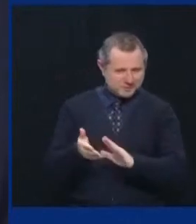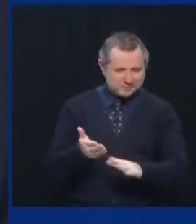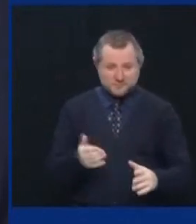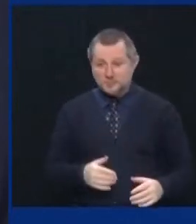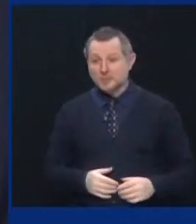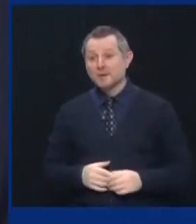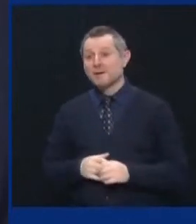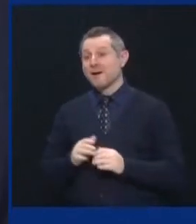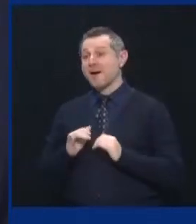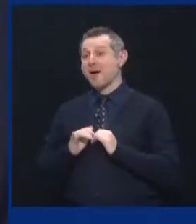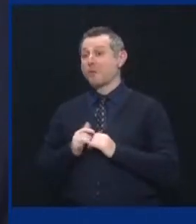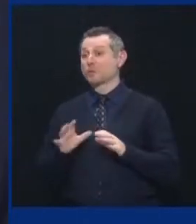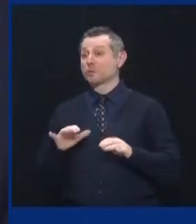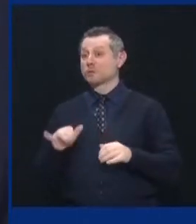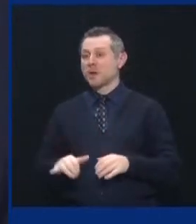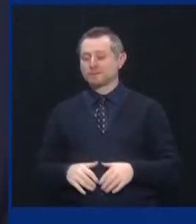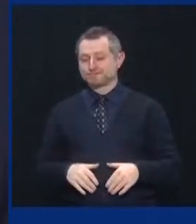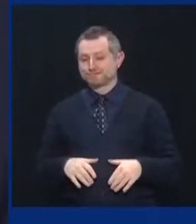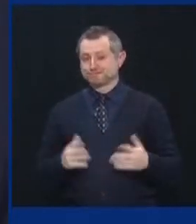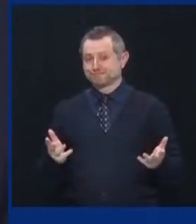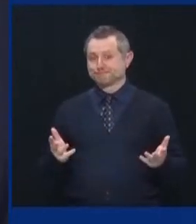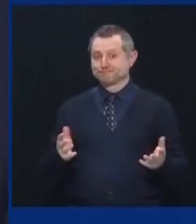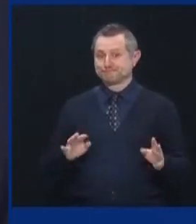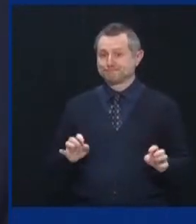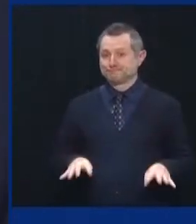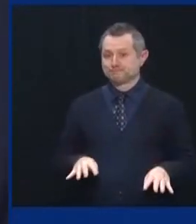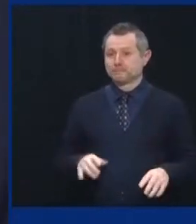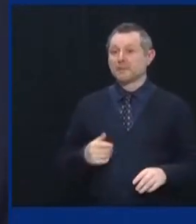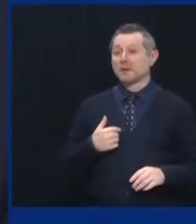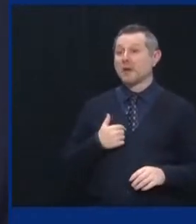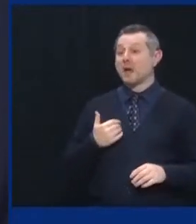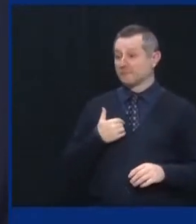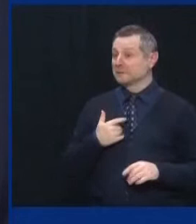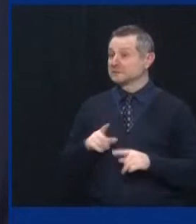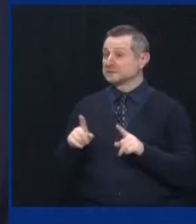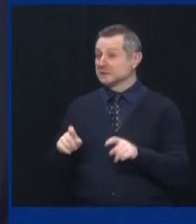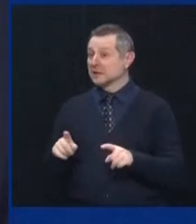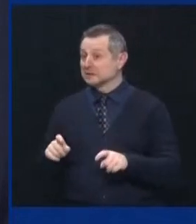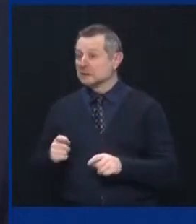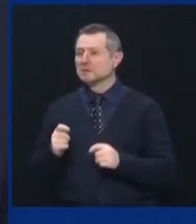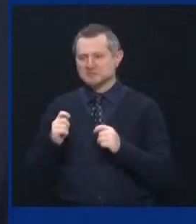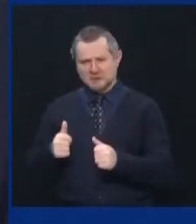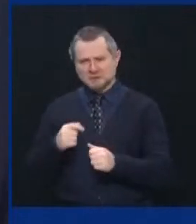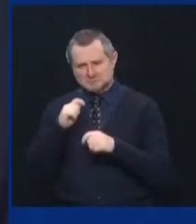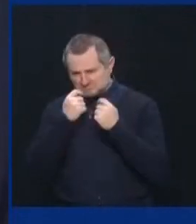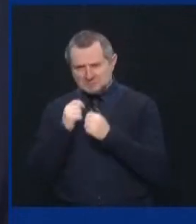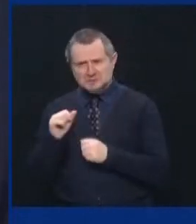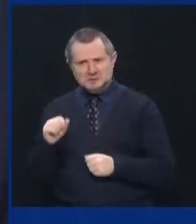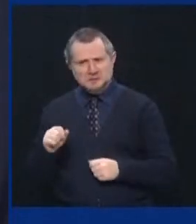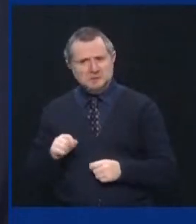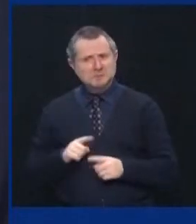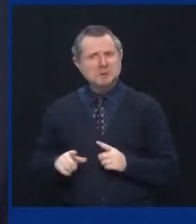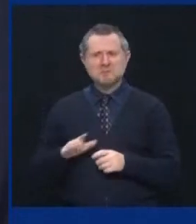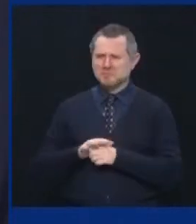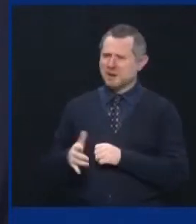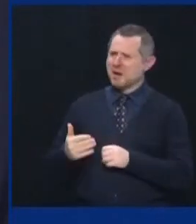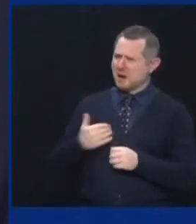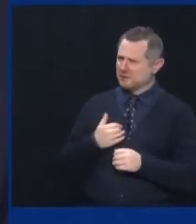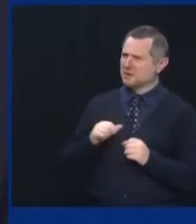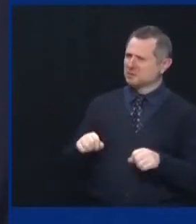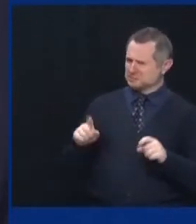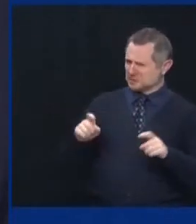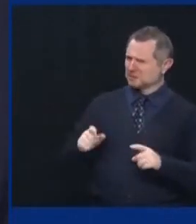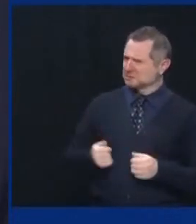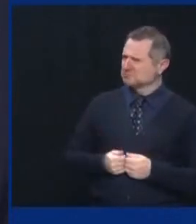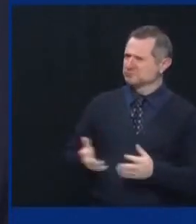that? You do have rapid testing capacity, plenty of rapid testing capacity, by the way.